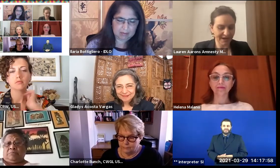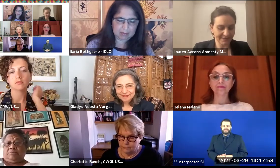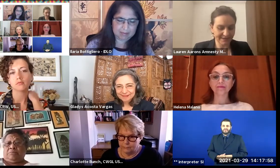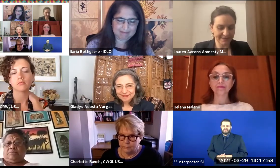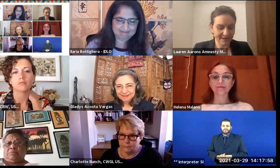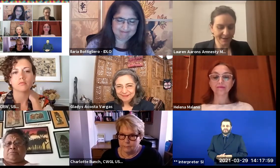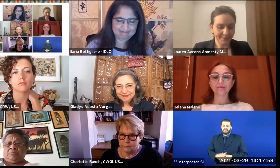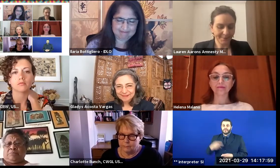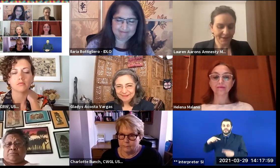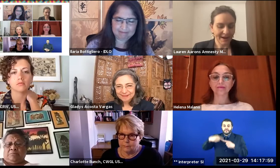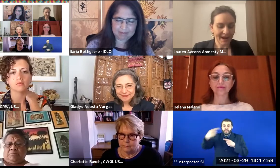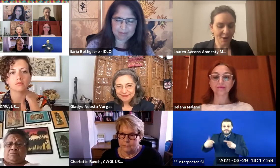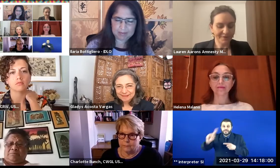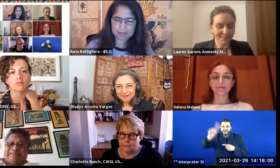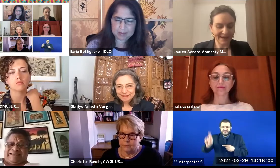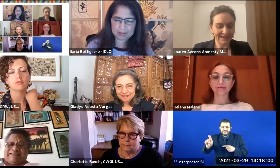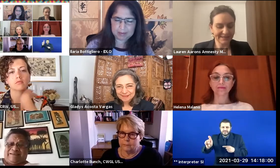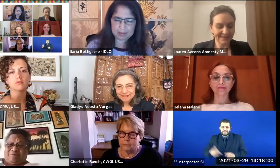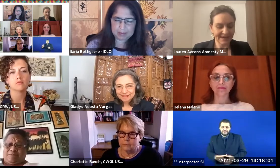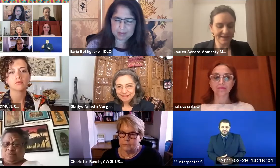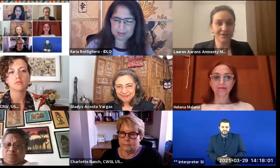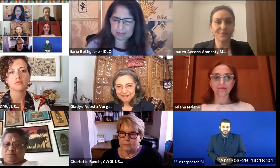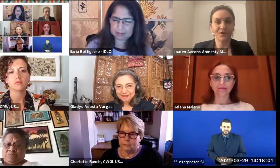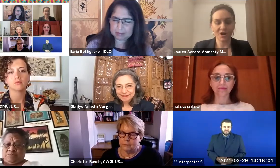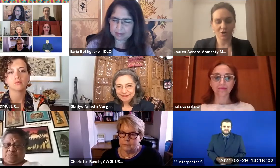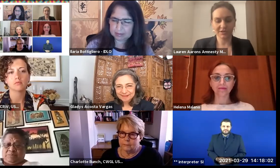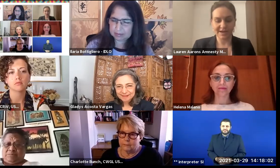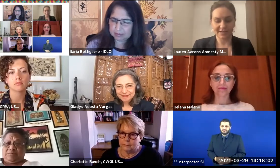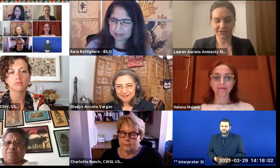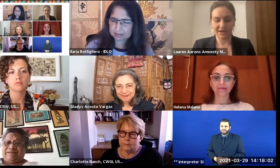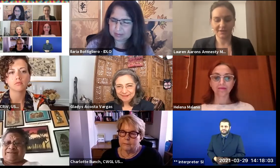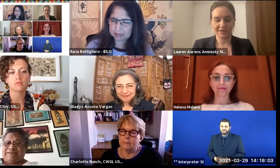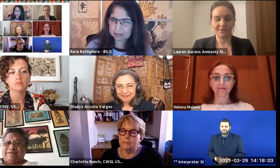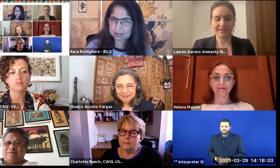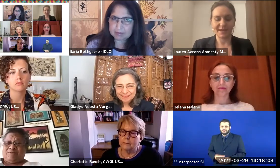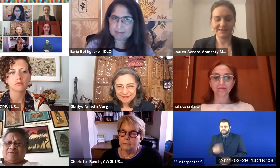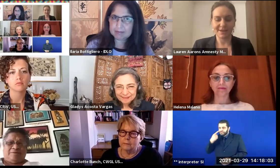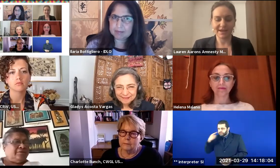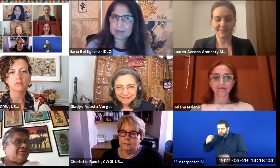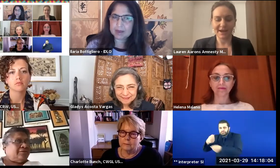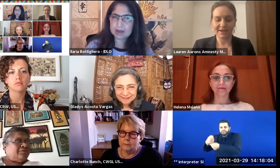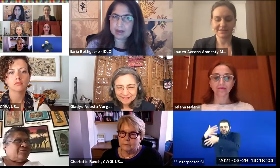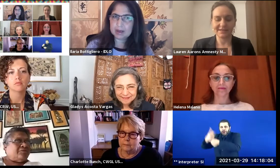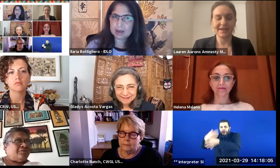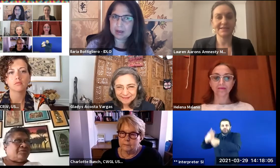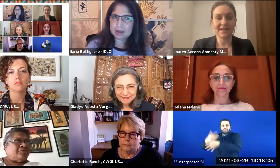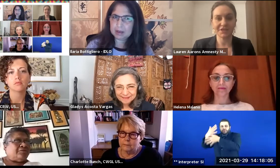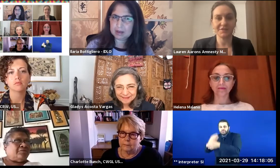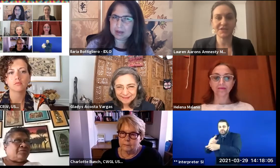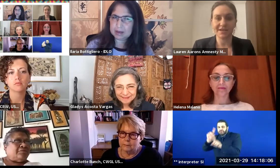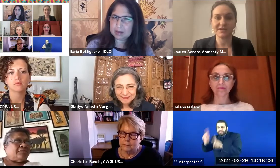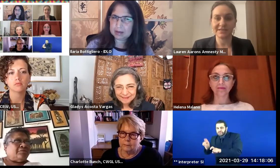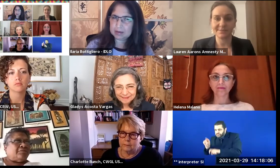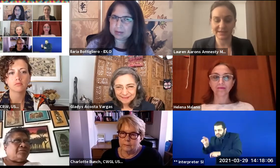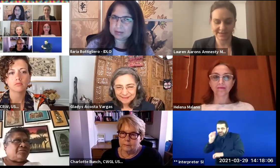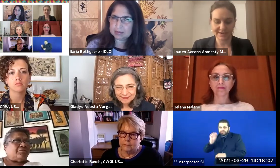through the chat is, how have the panelists seen the prolonged nature of this pandemic impact at the intersection